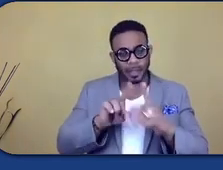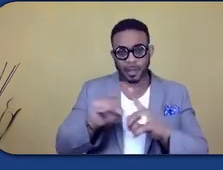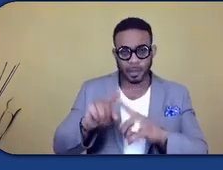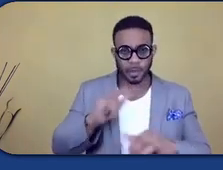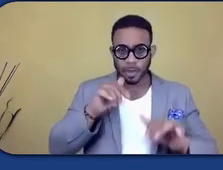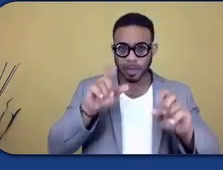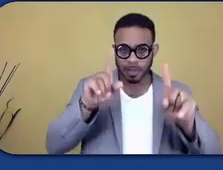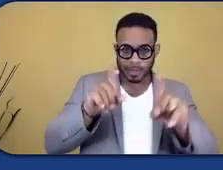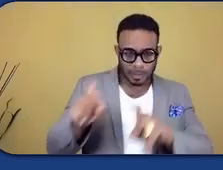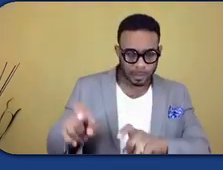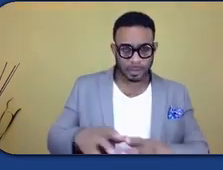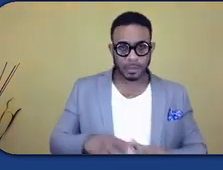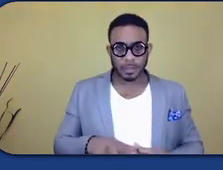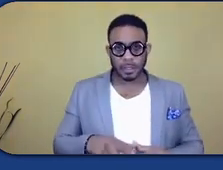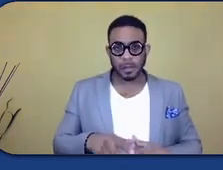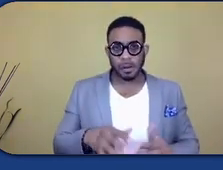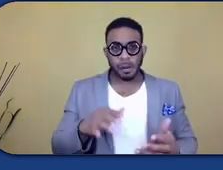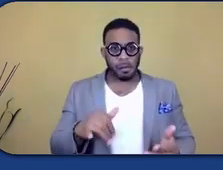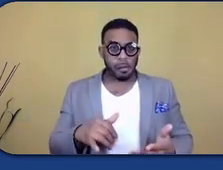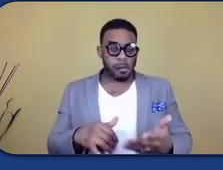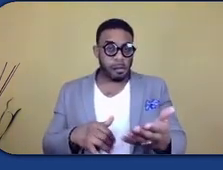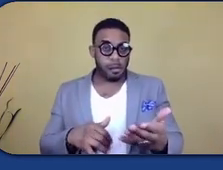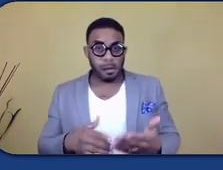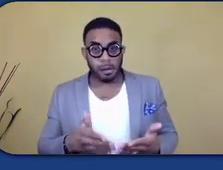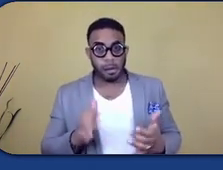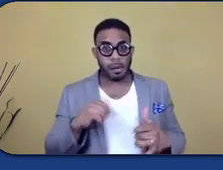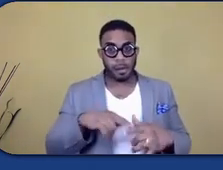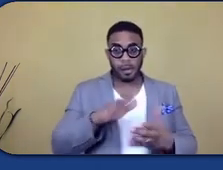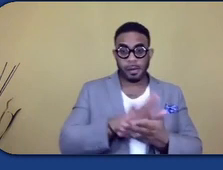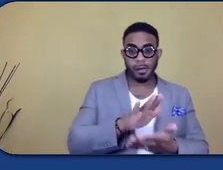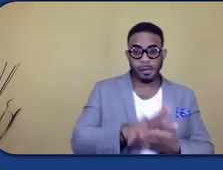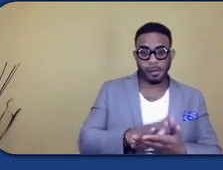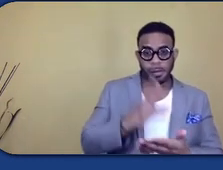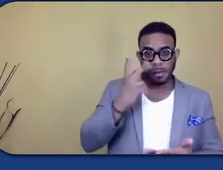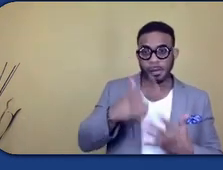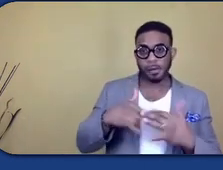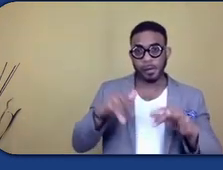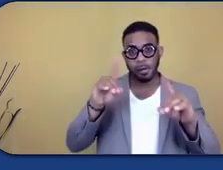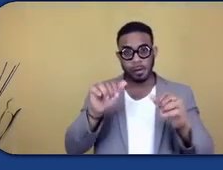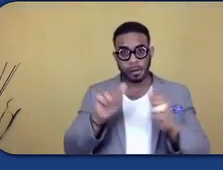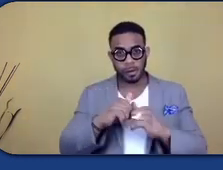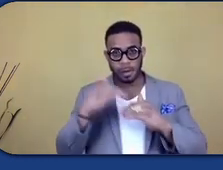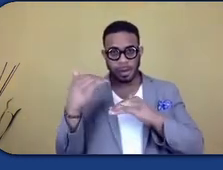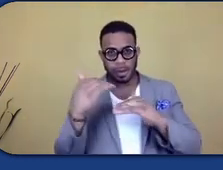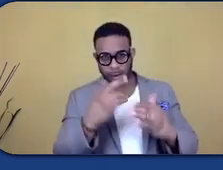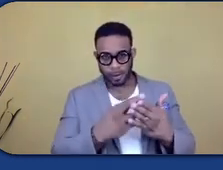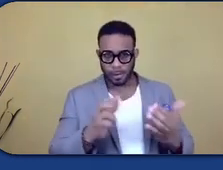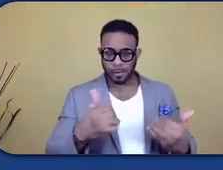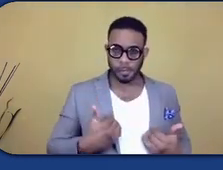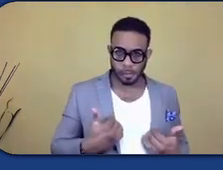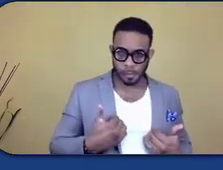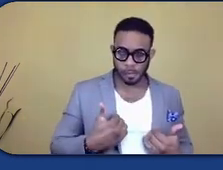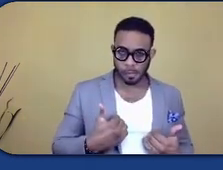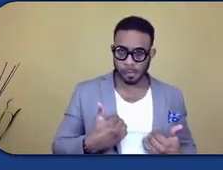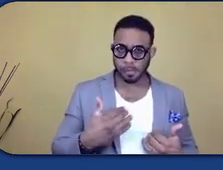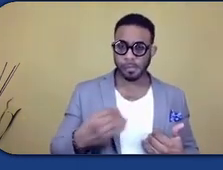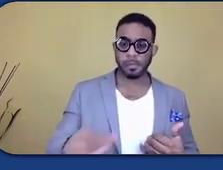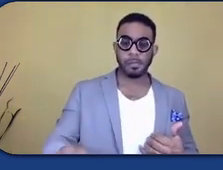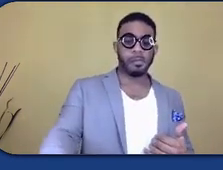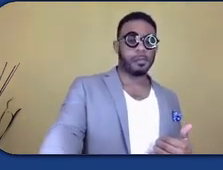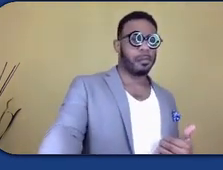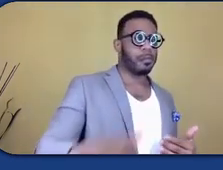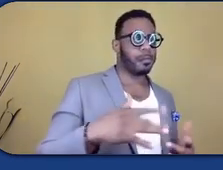design options that we can test. And that has really helped us to see what we can do with the limited resources we